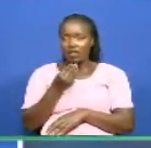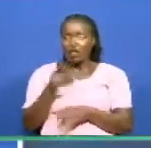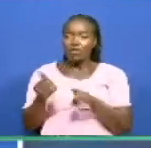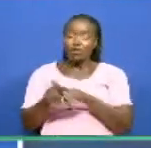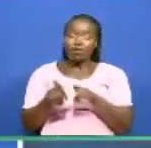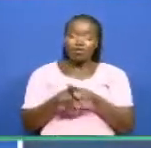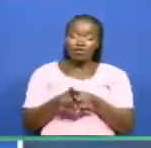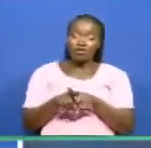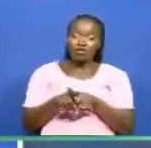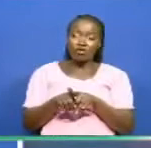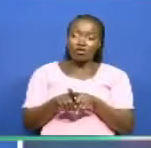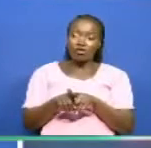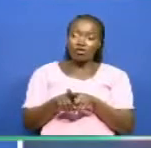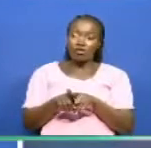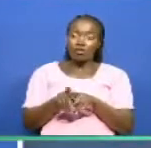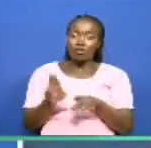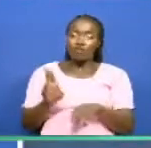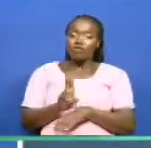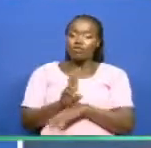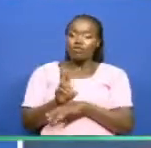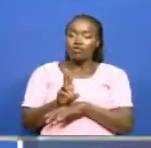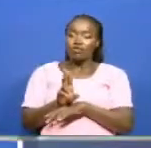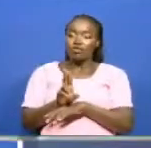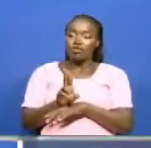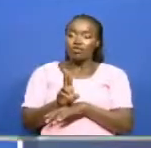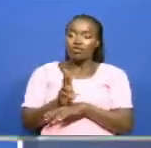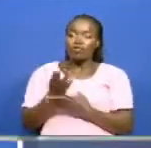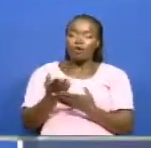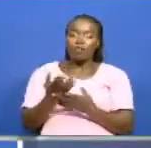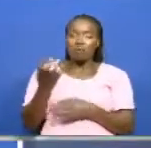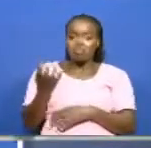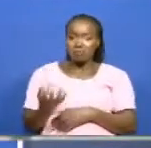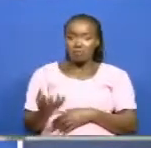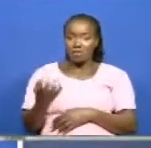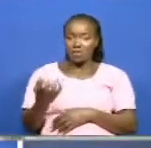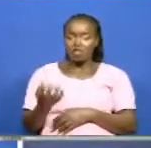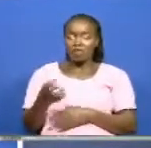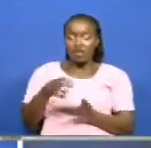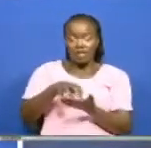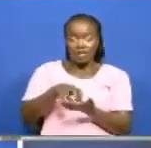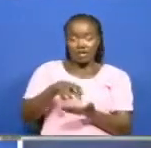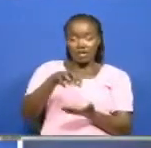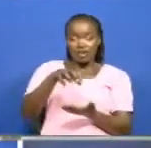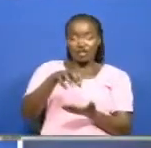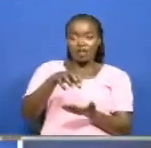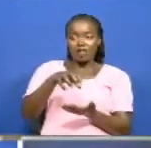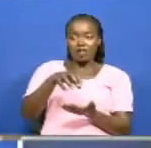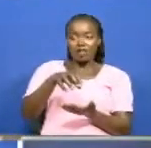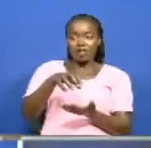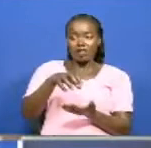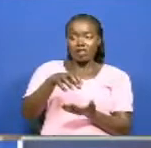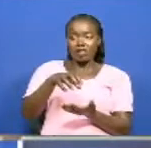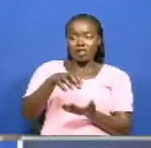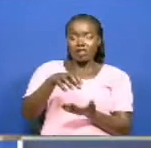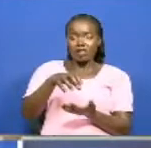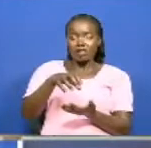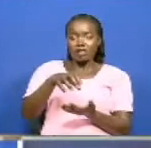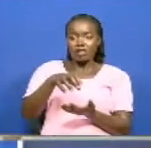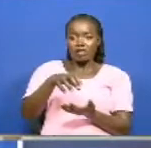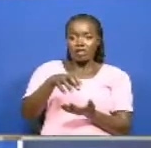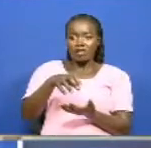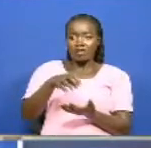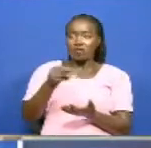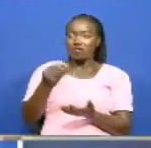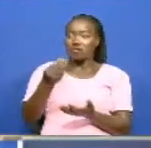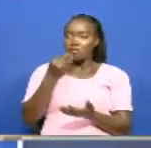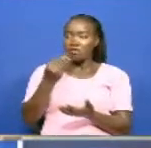unga ukirudi tena pia tunatengeneza donut, tunatengeneza keki. Pia tunatumia katika maandazi ambapo tuko na